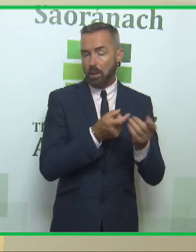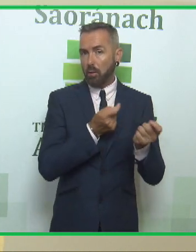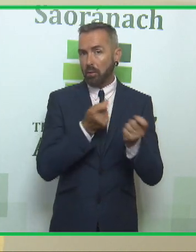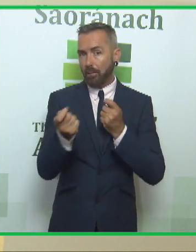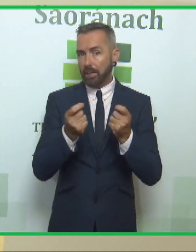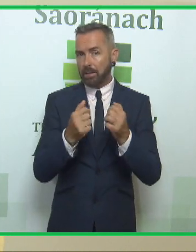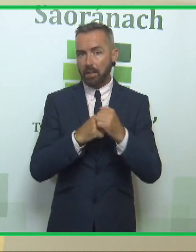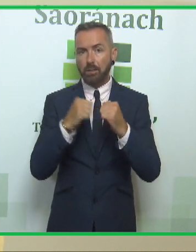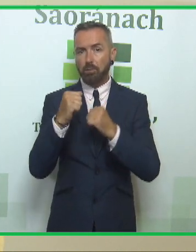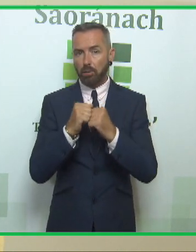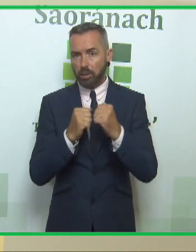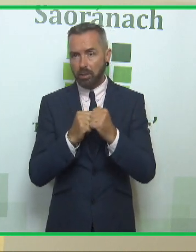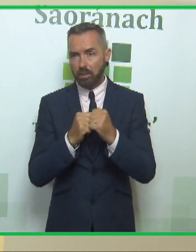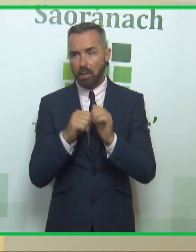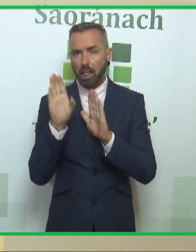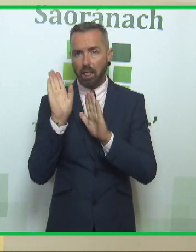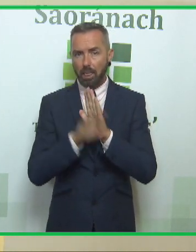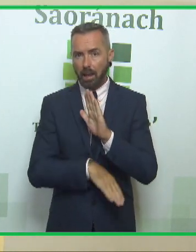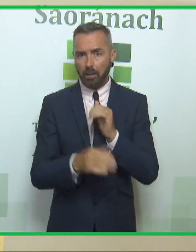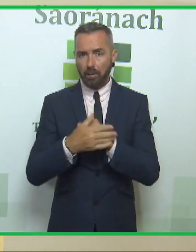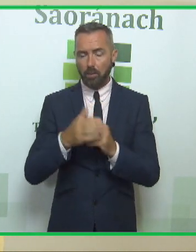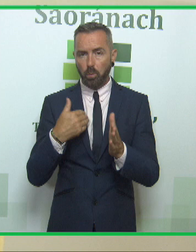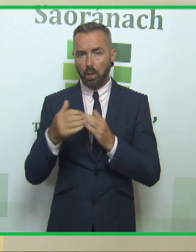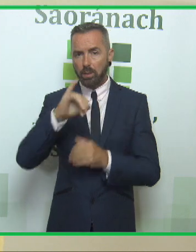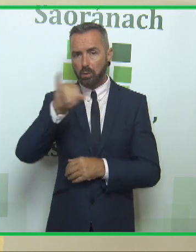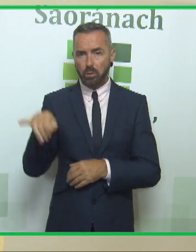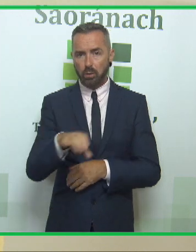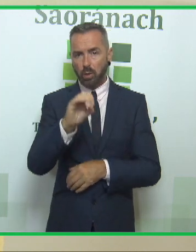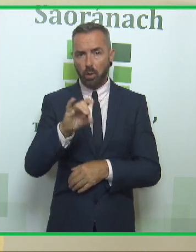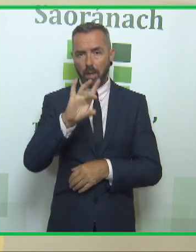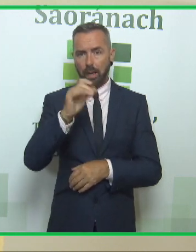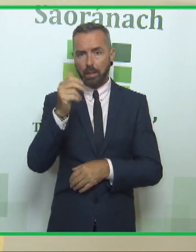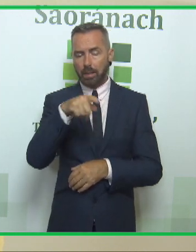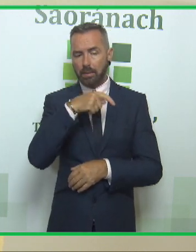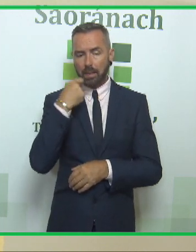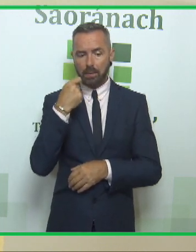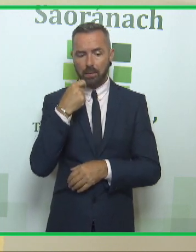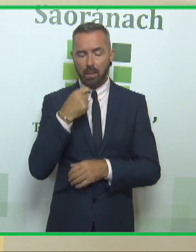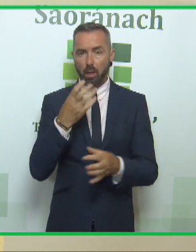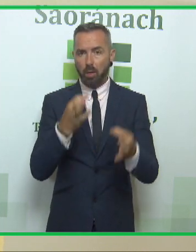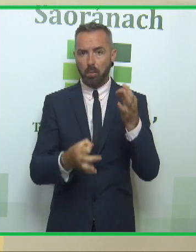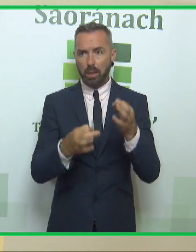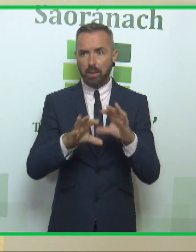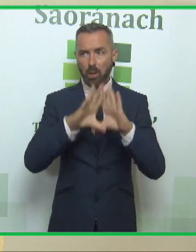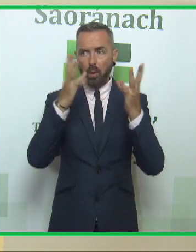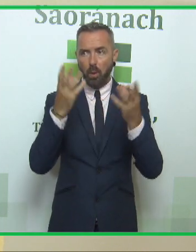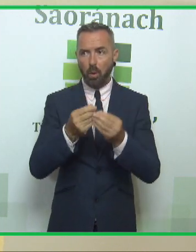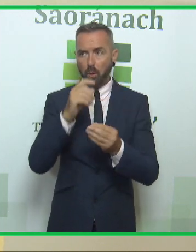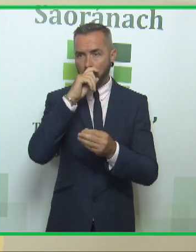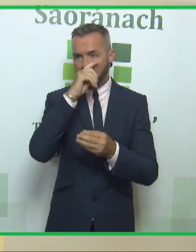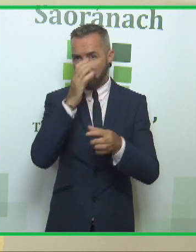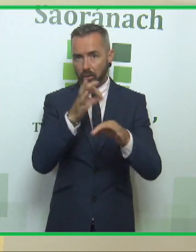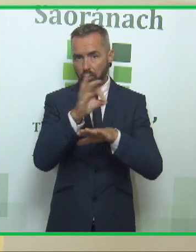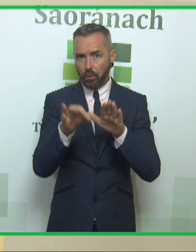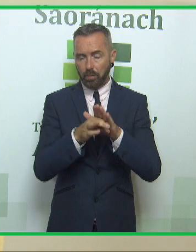it structures? Is it lack of what Jo-Hanna was describing as that sort of overall political whole of government or whole of service?